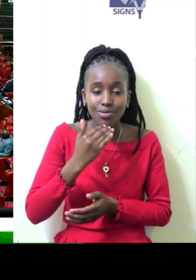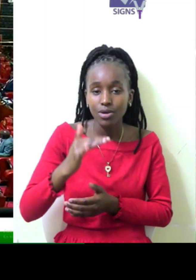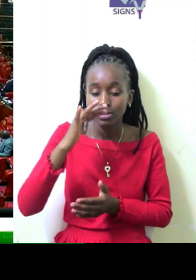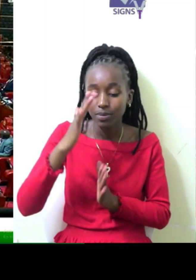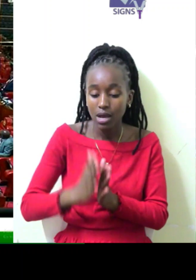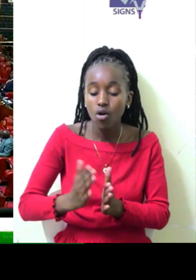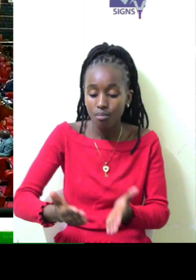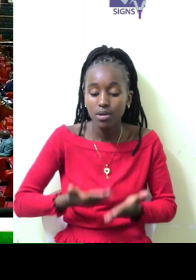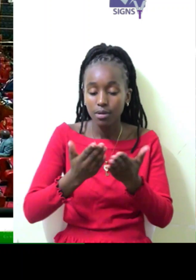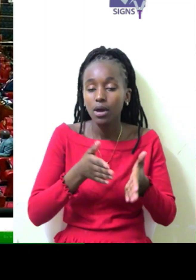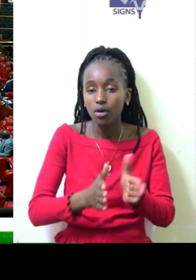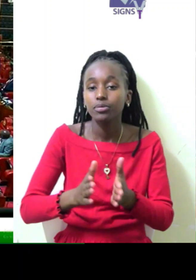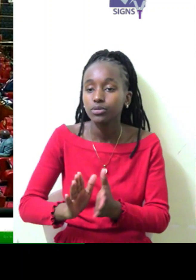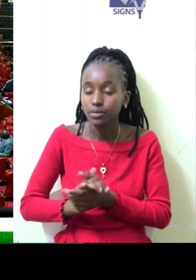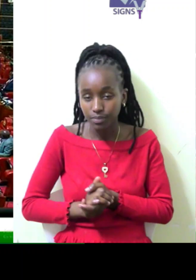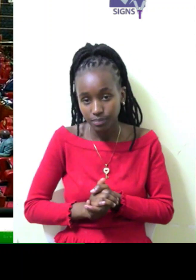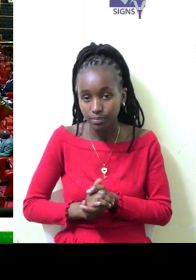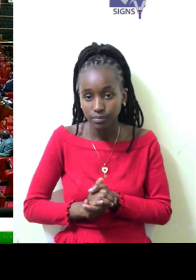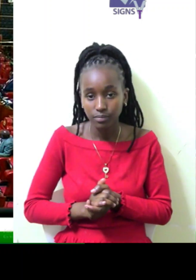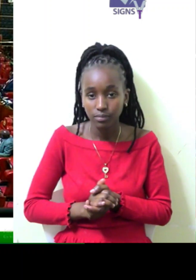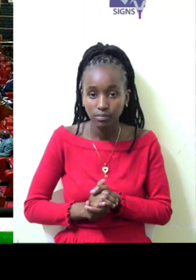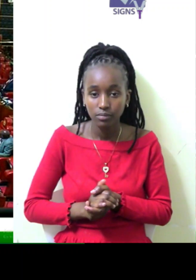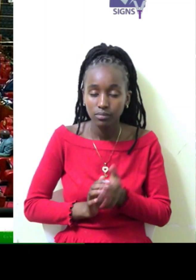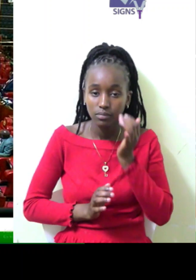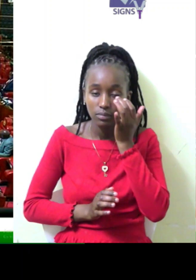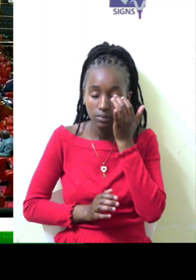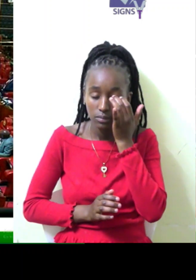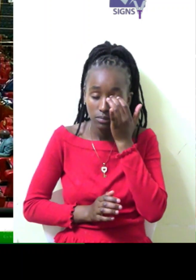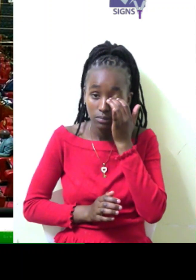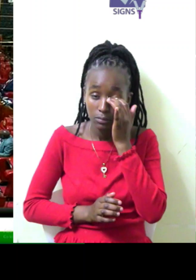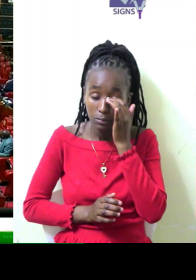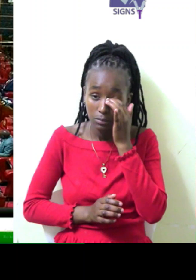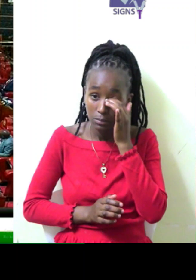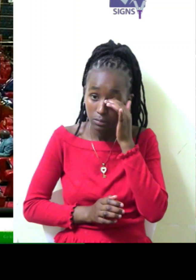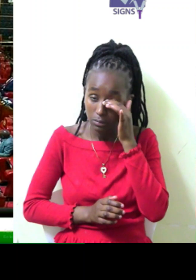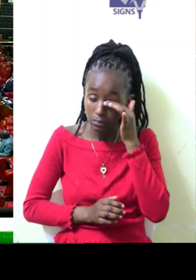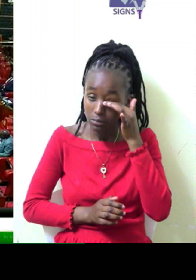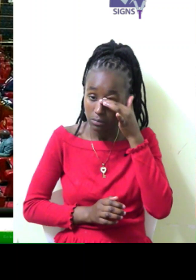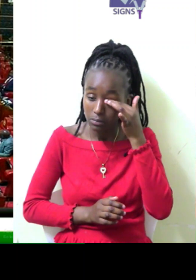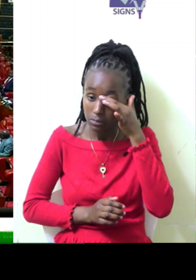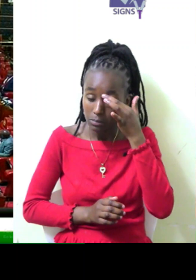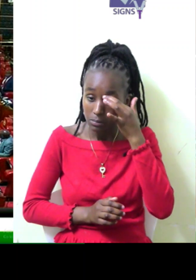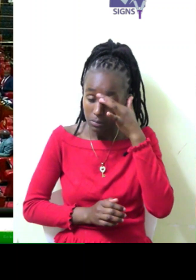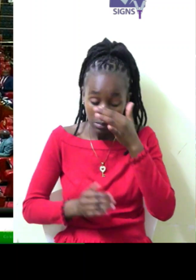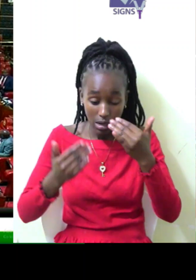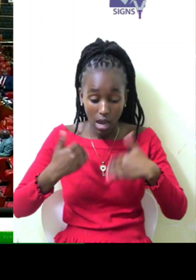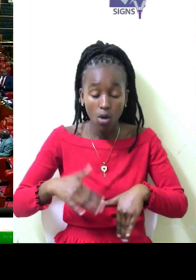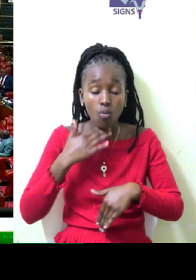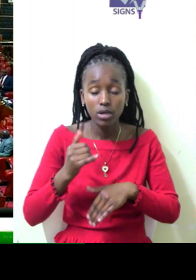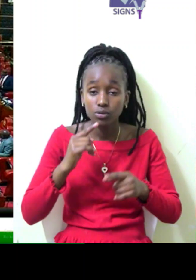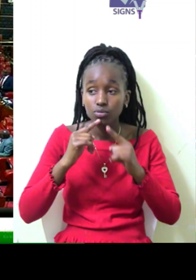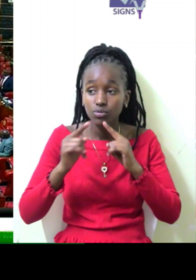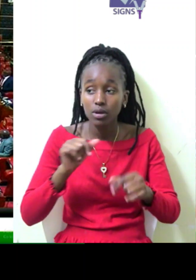opportunity. On the onset, as I present my thoughts to this